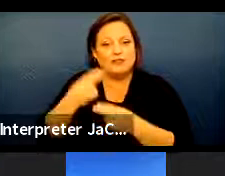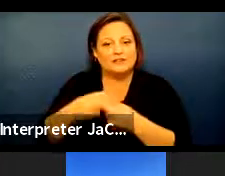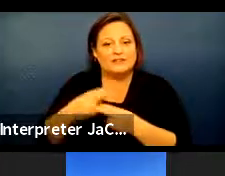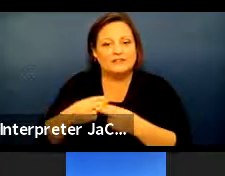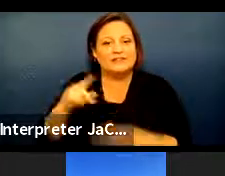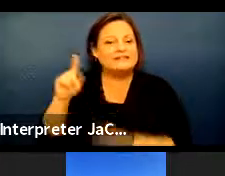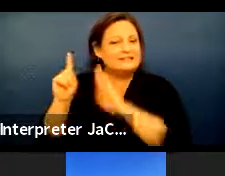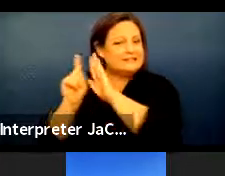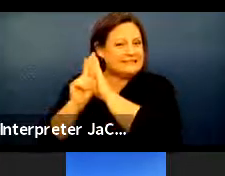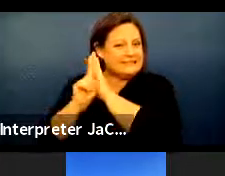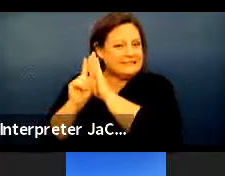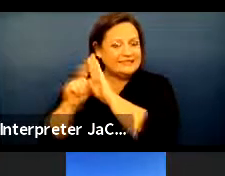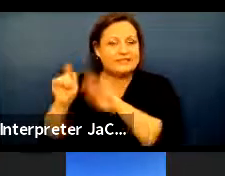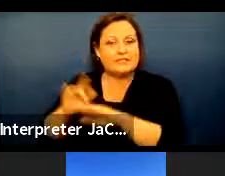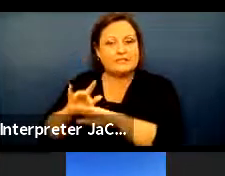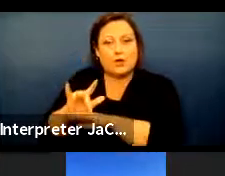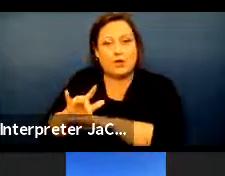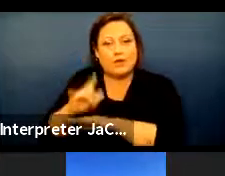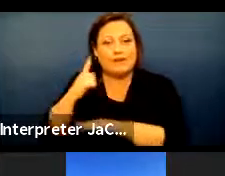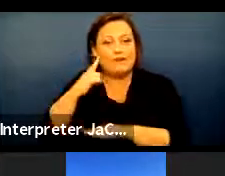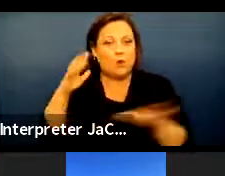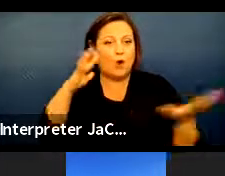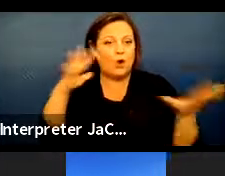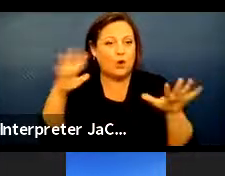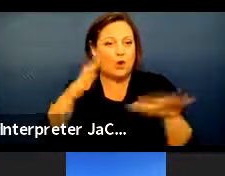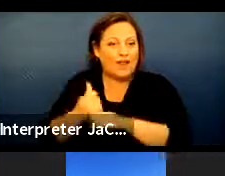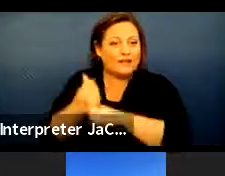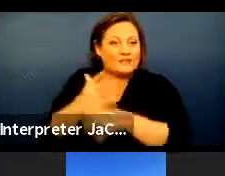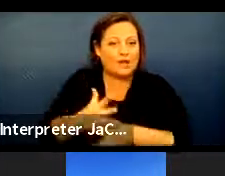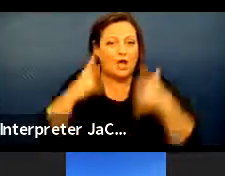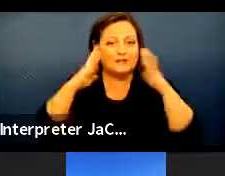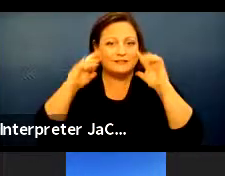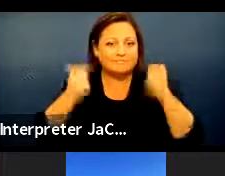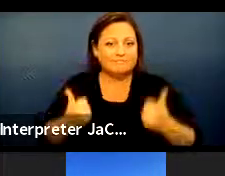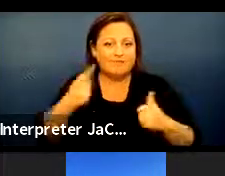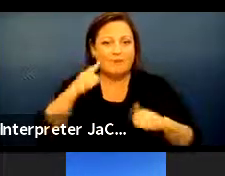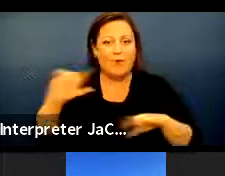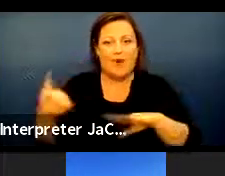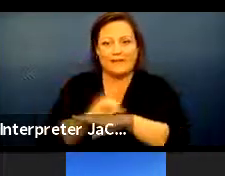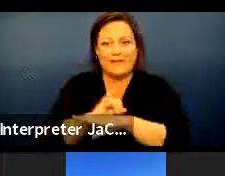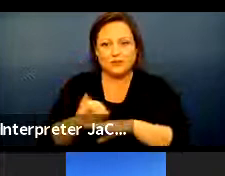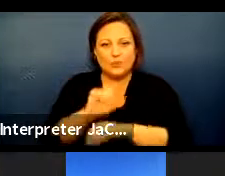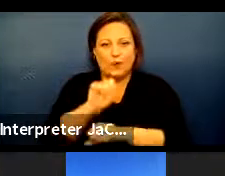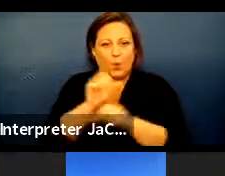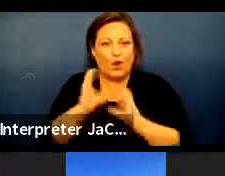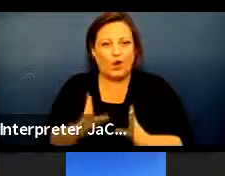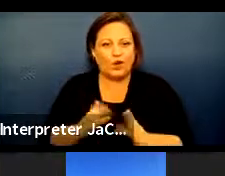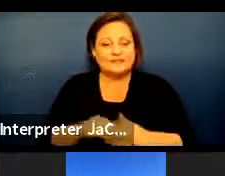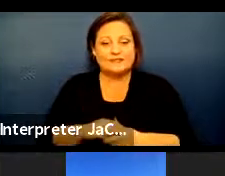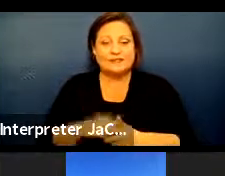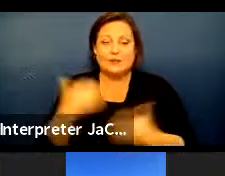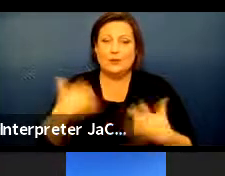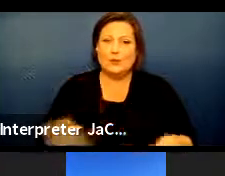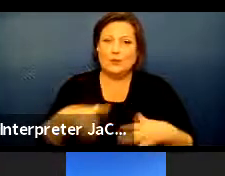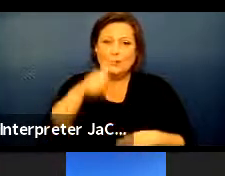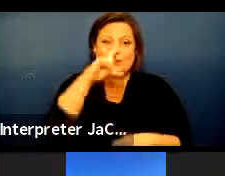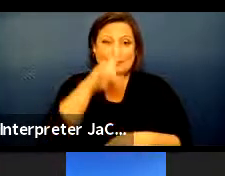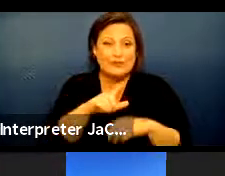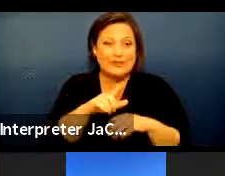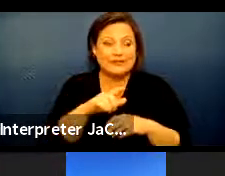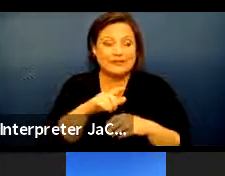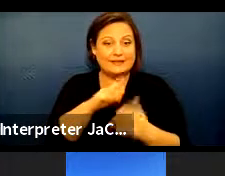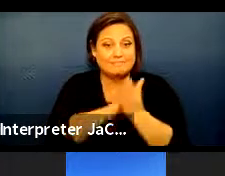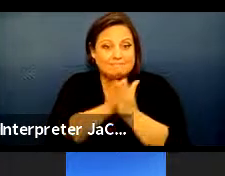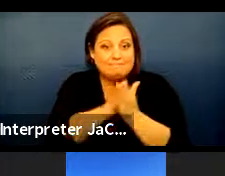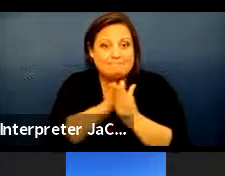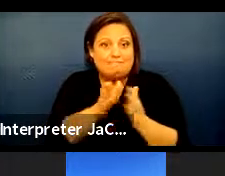an Early Warning Sign of Noise-Induced Hearing Loss in Industrial Workers. This was a really ambitious project, and I have to